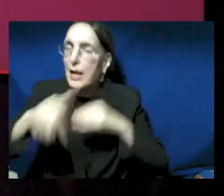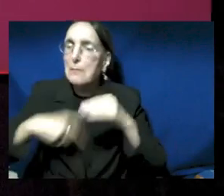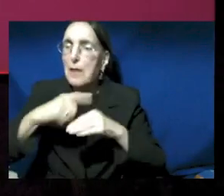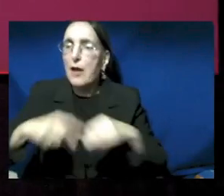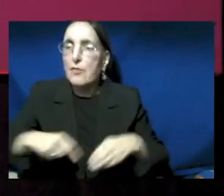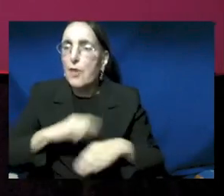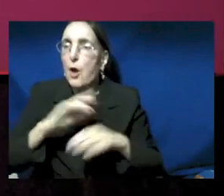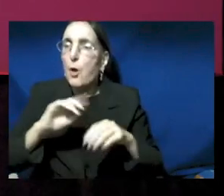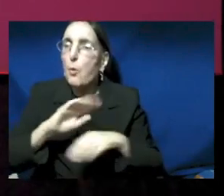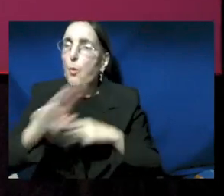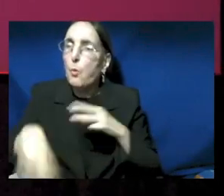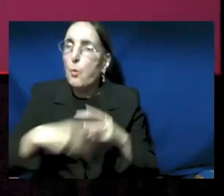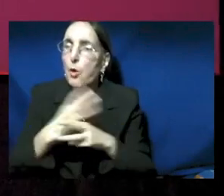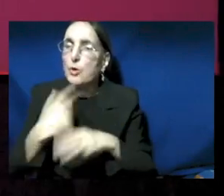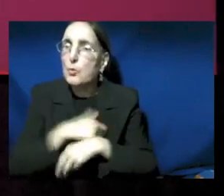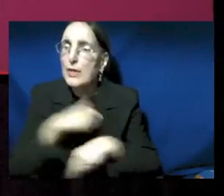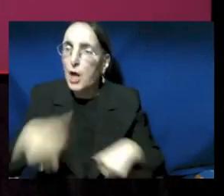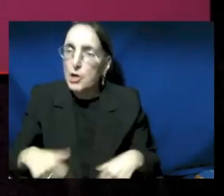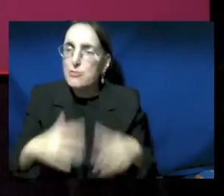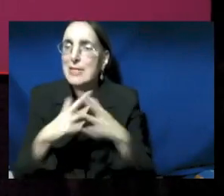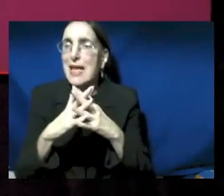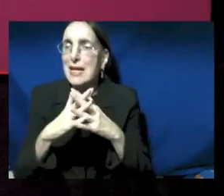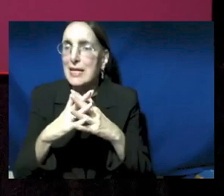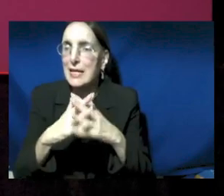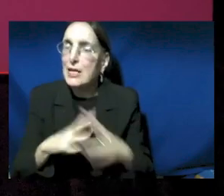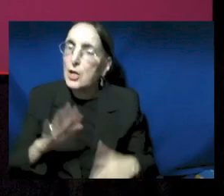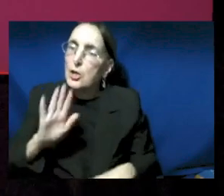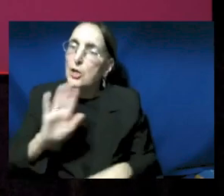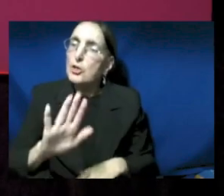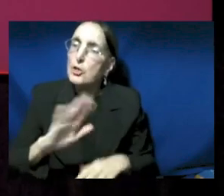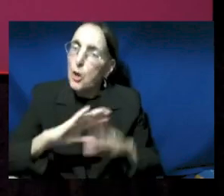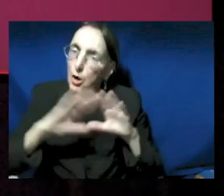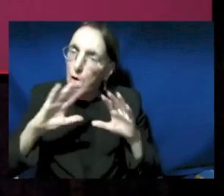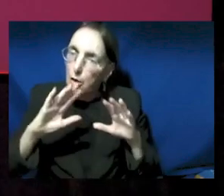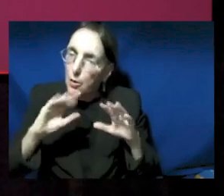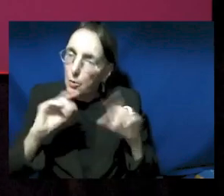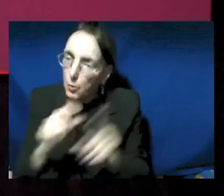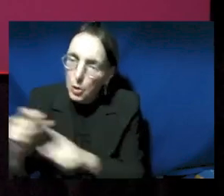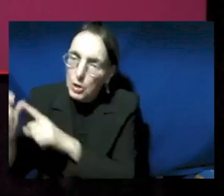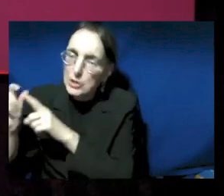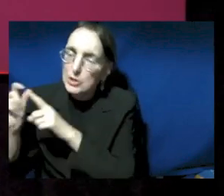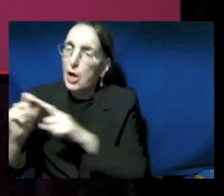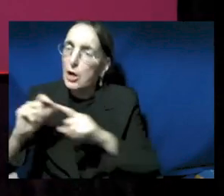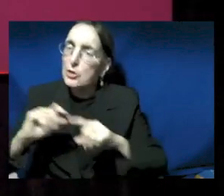Your words are creating the world that your children will inherit.